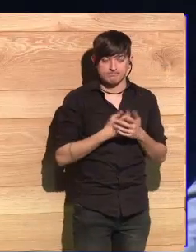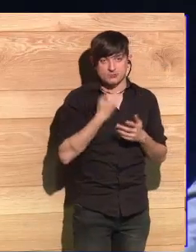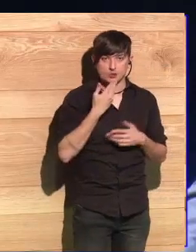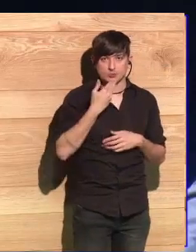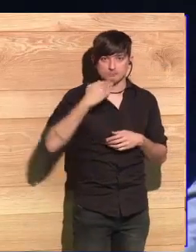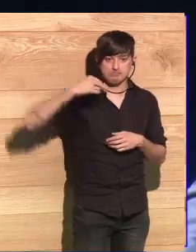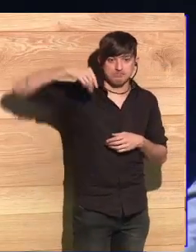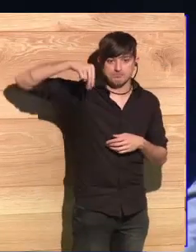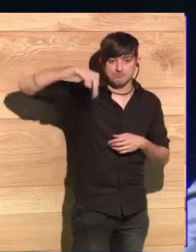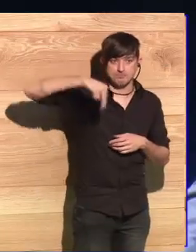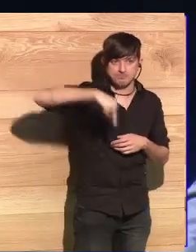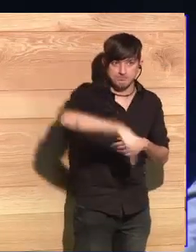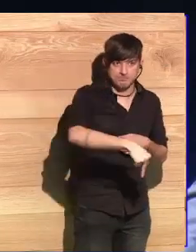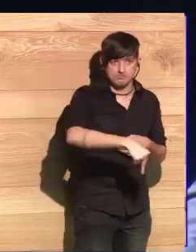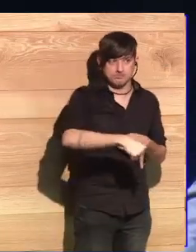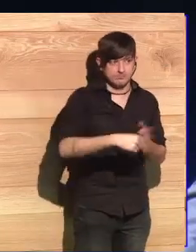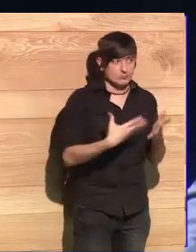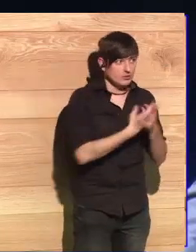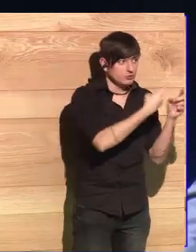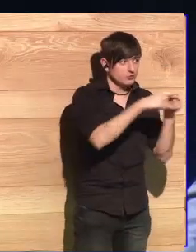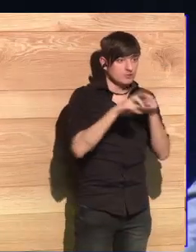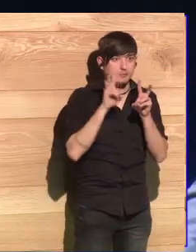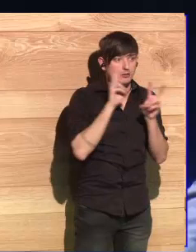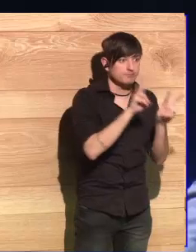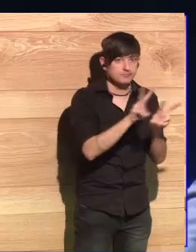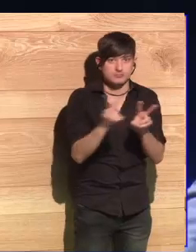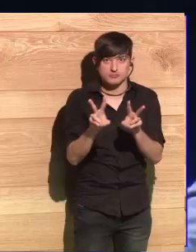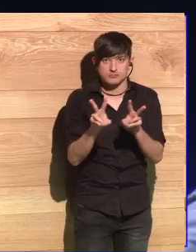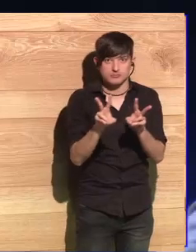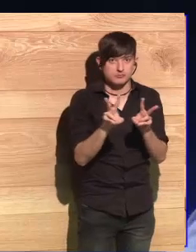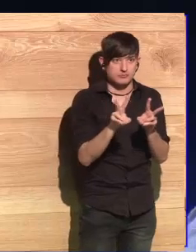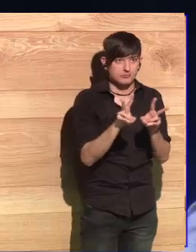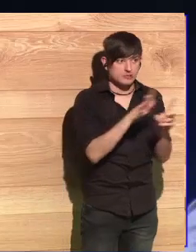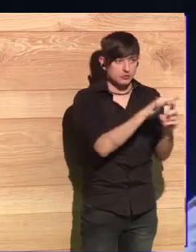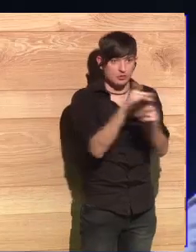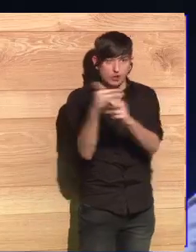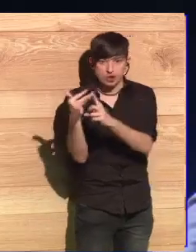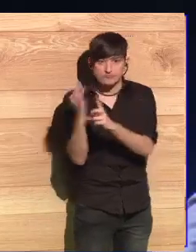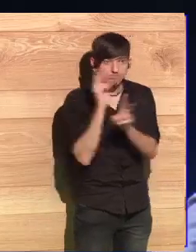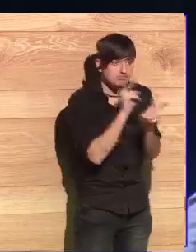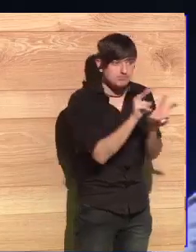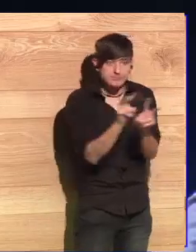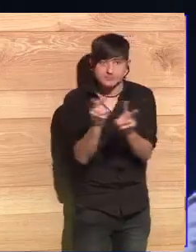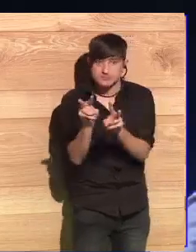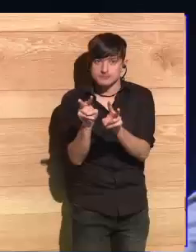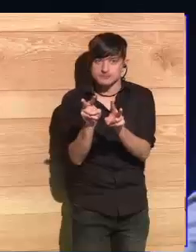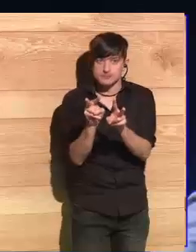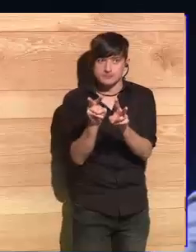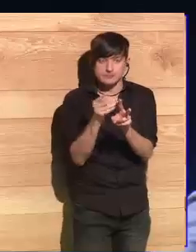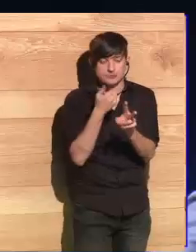When you do drugs, you go down a lot of steps. What you see, what happens.